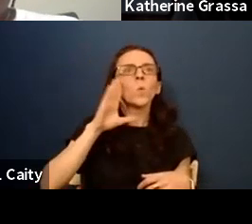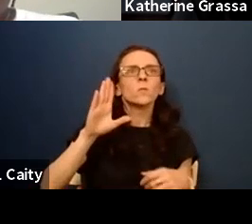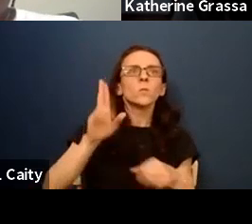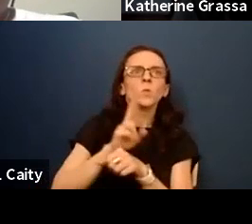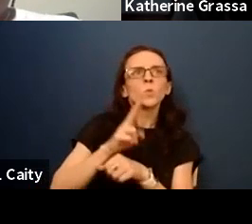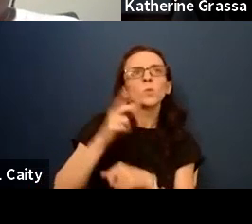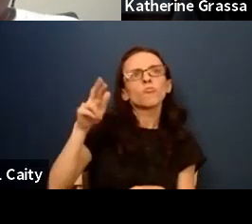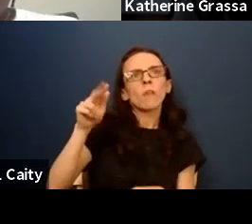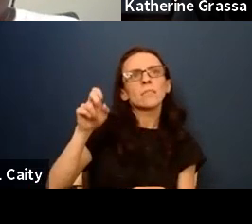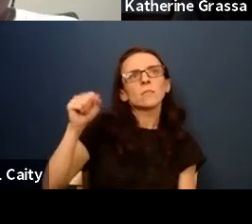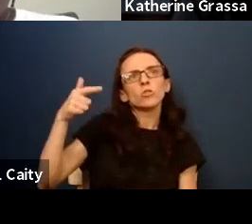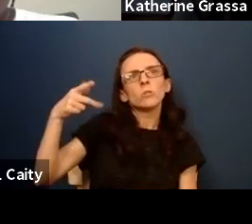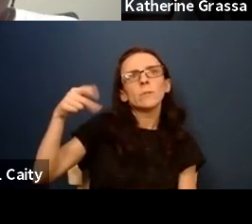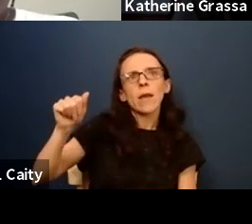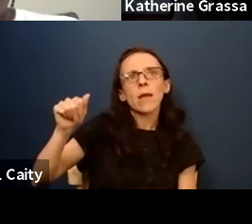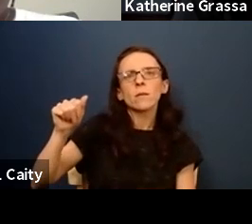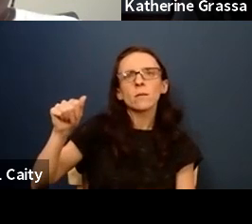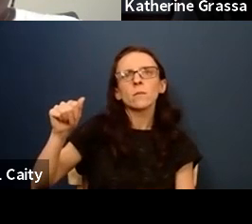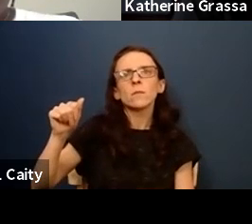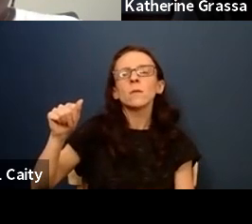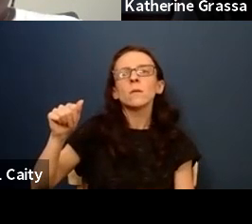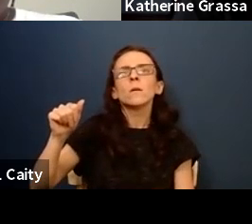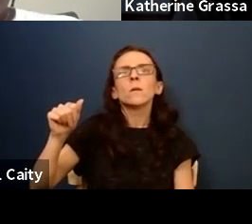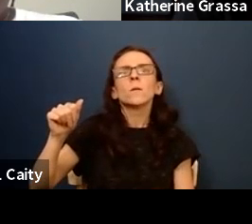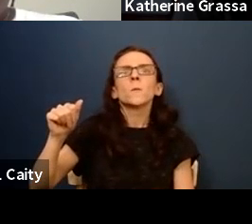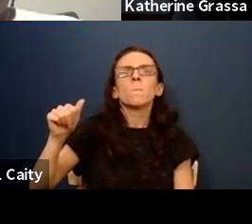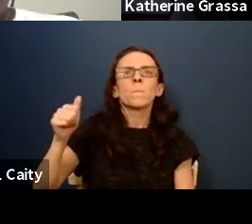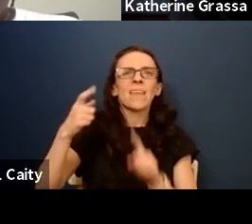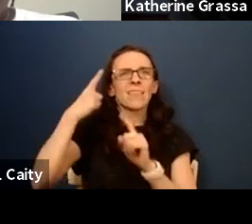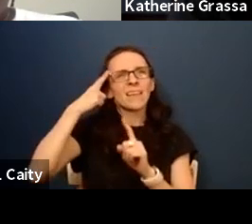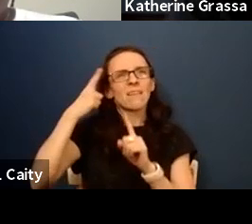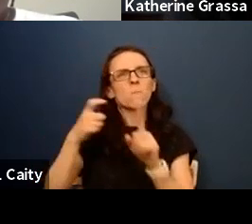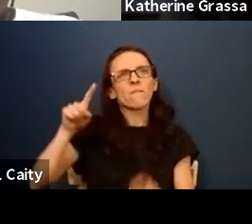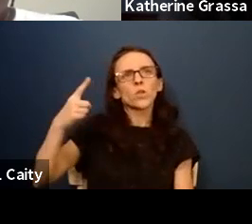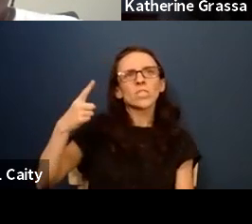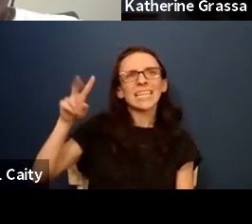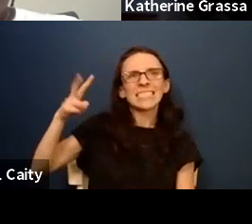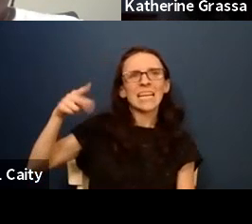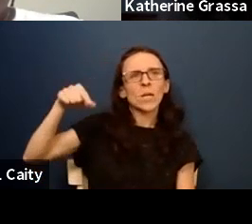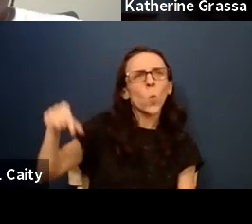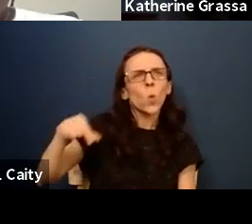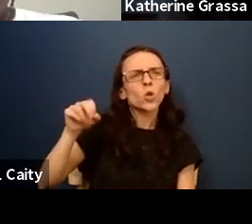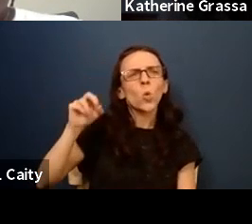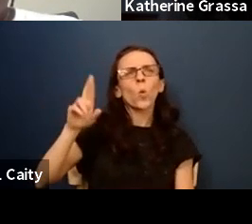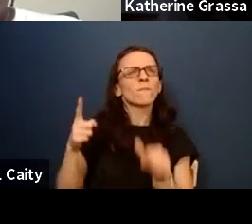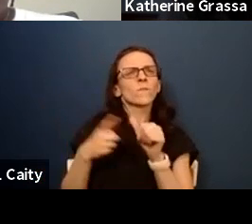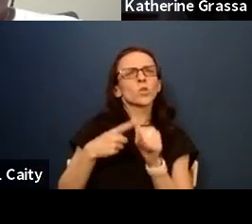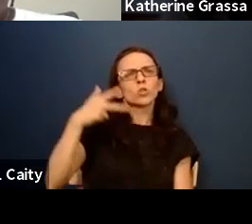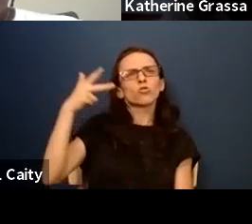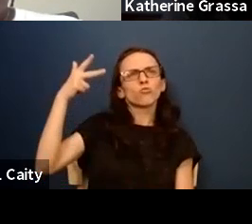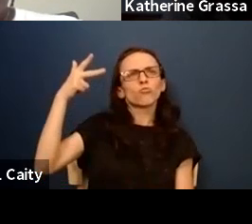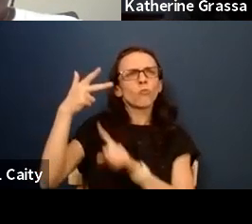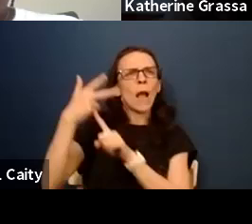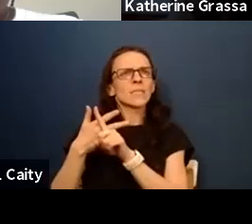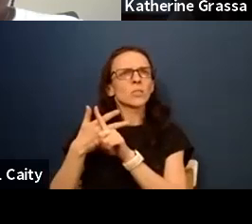grades from the first, I think it was the first and second quarters or the first trimester,